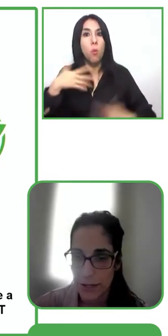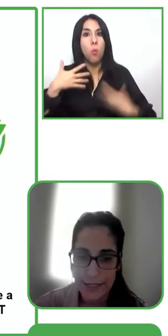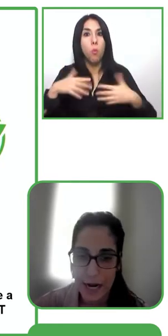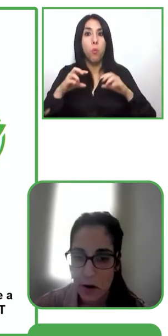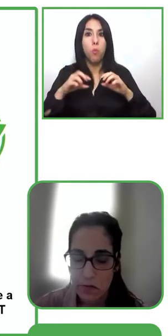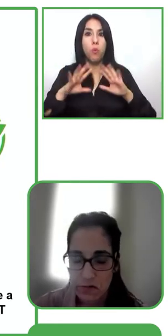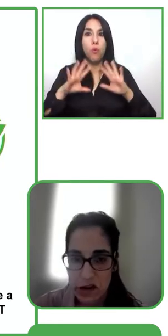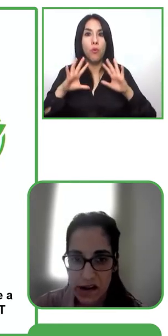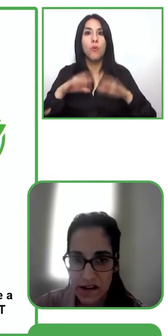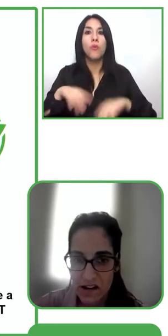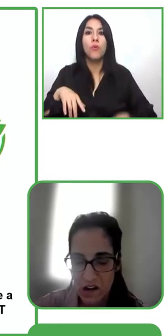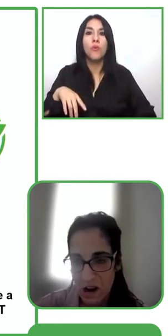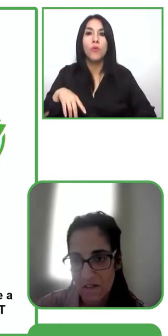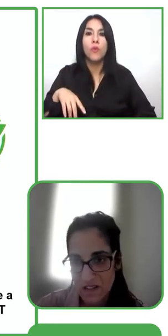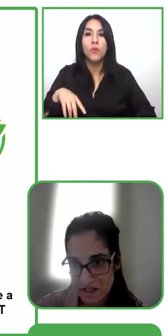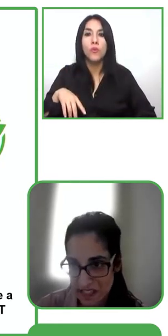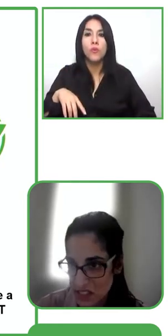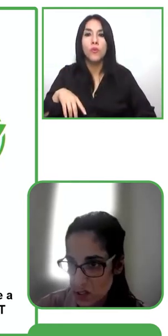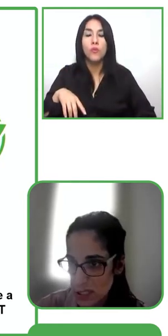seem to